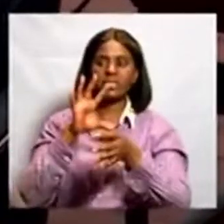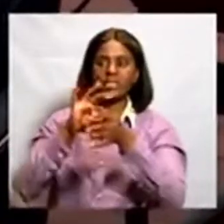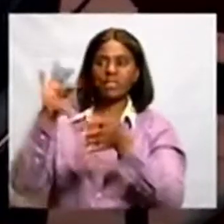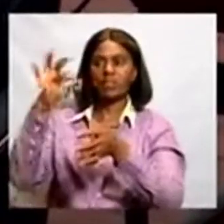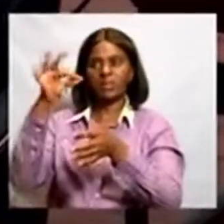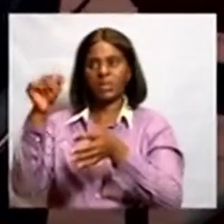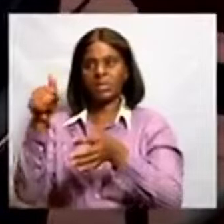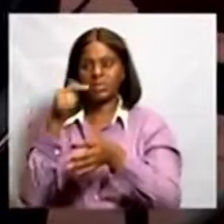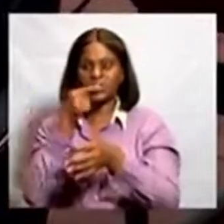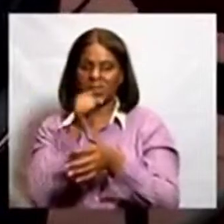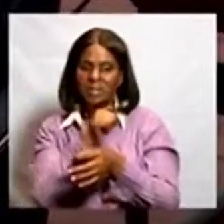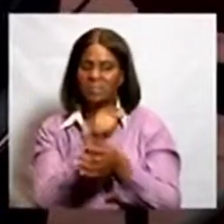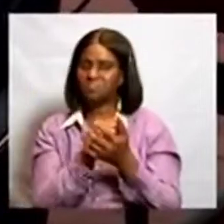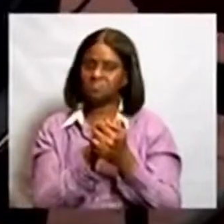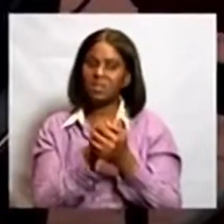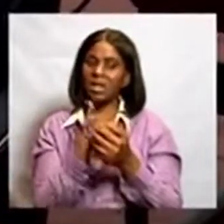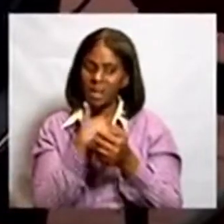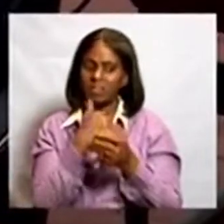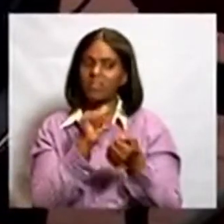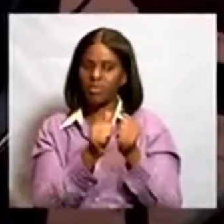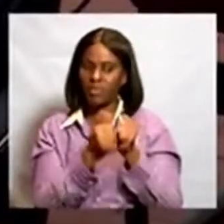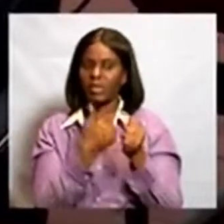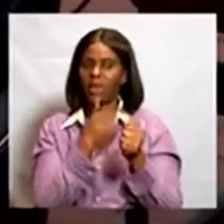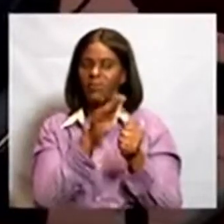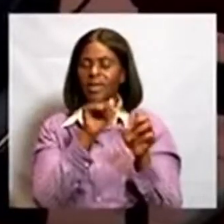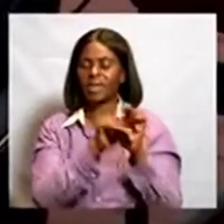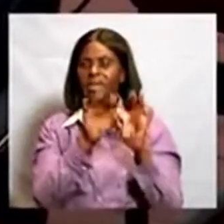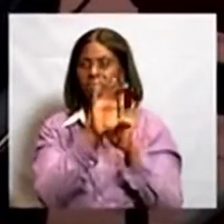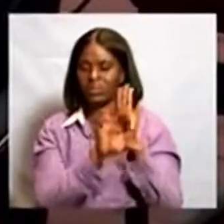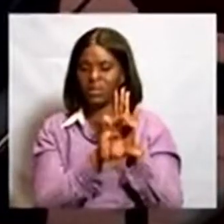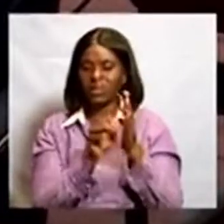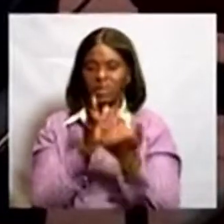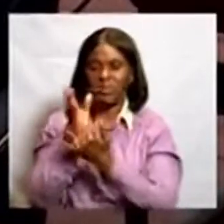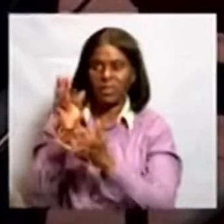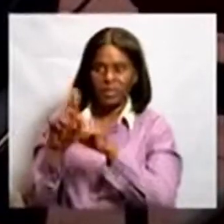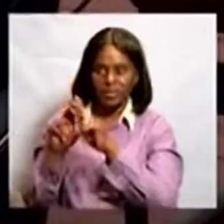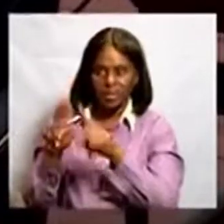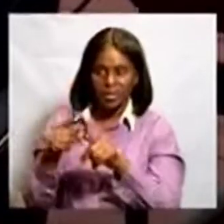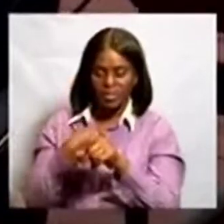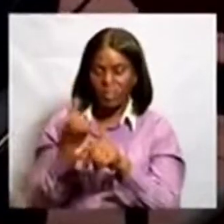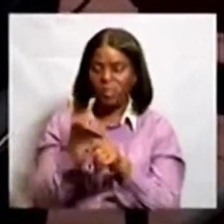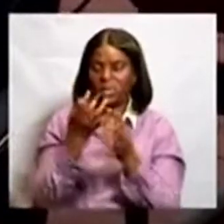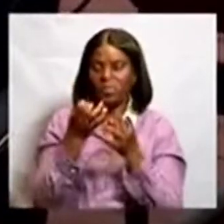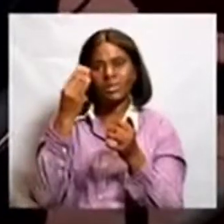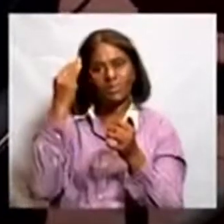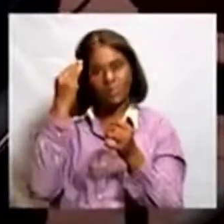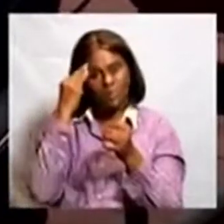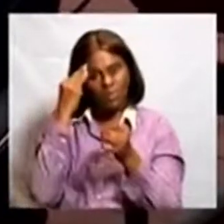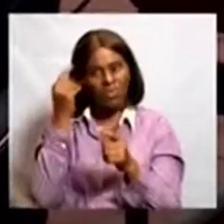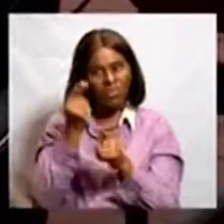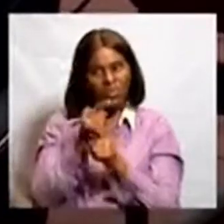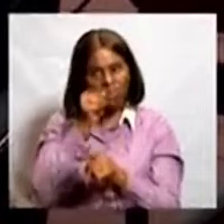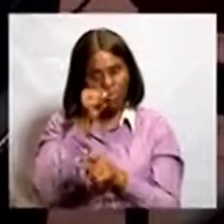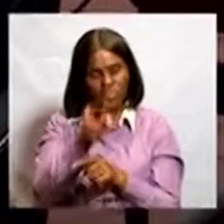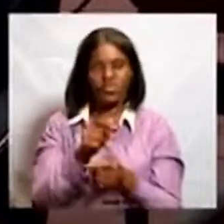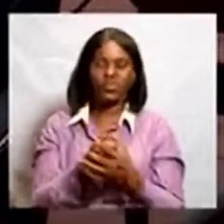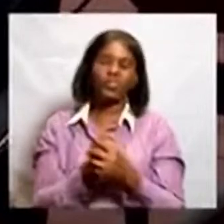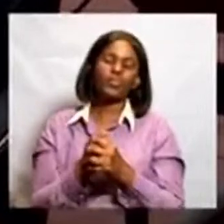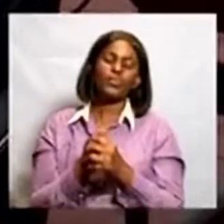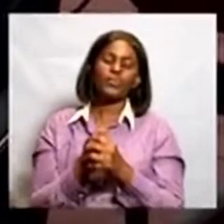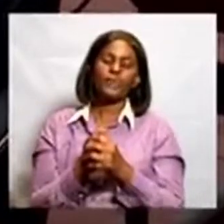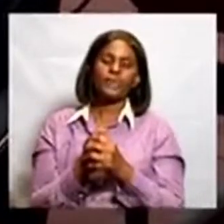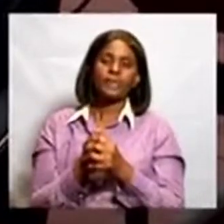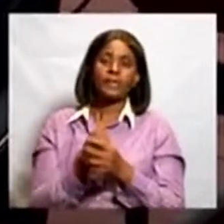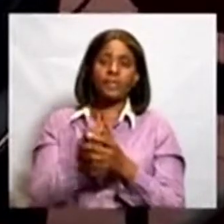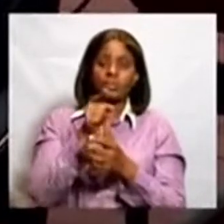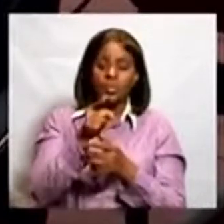stakeholders are saying that there are lapses. So through the chairperson, I want to find out from you,